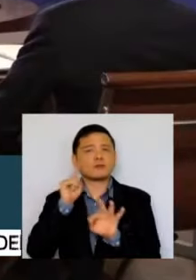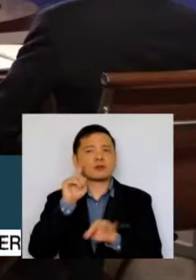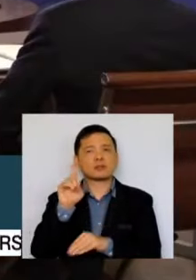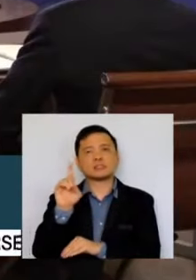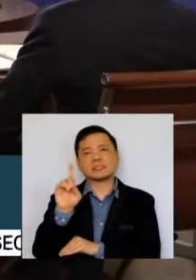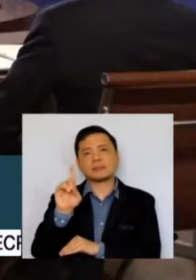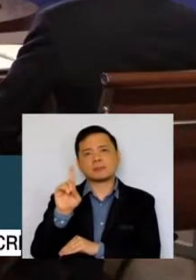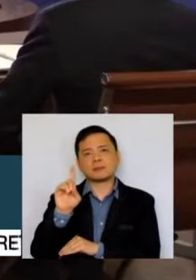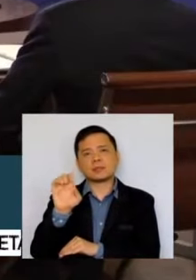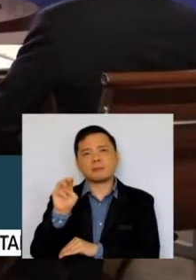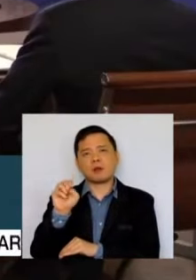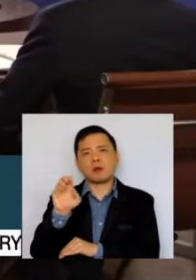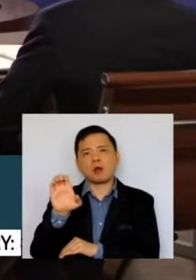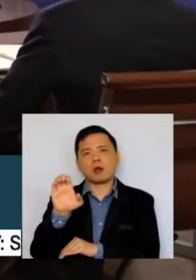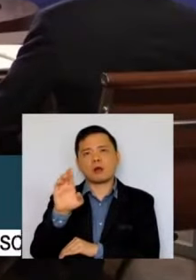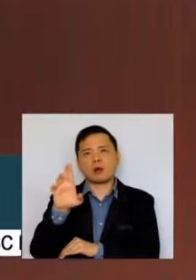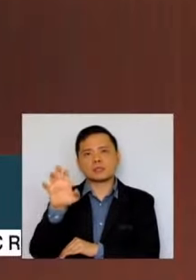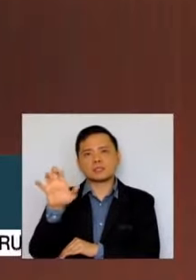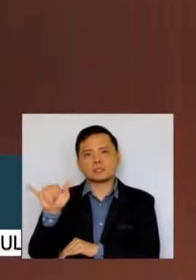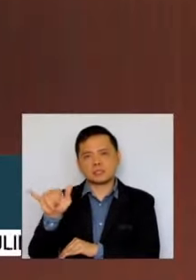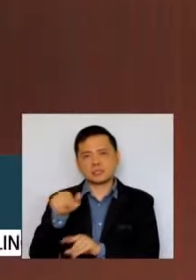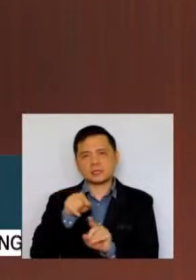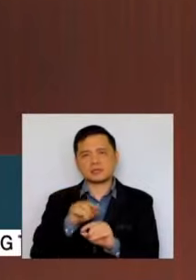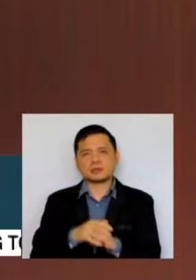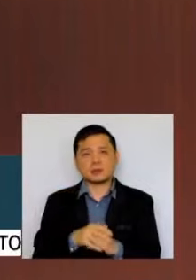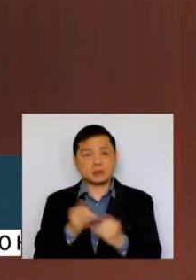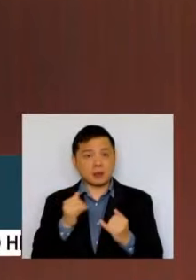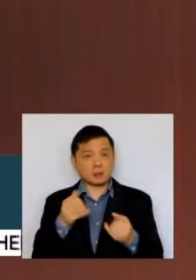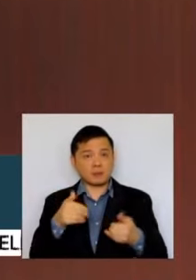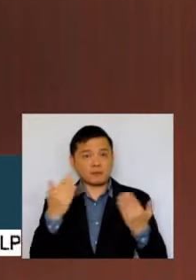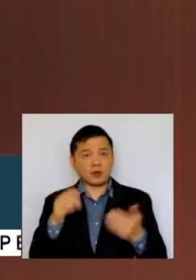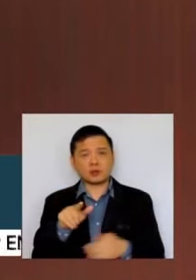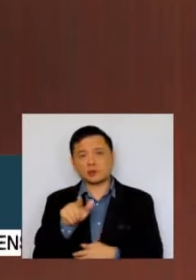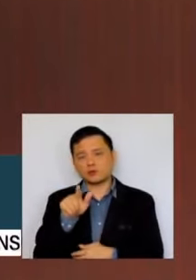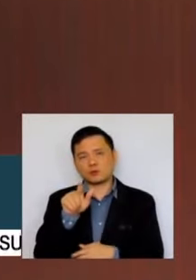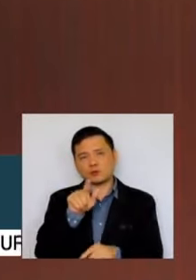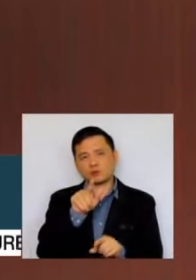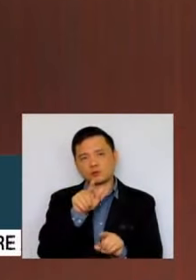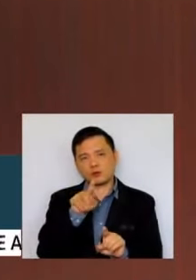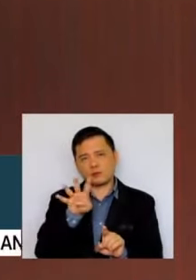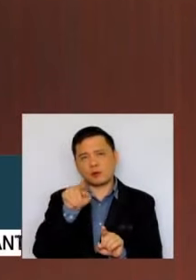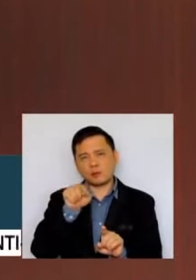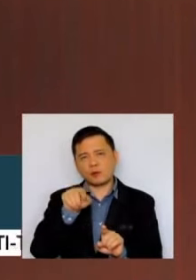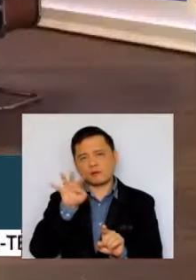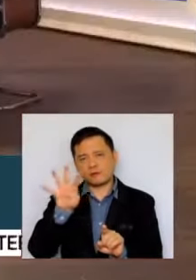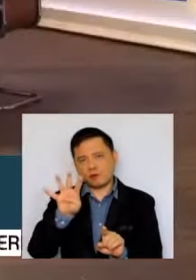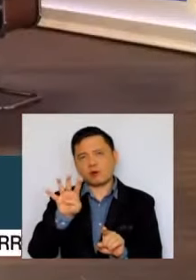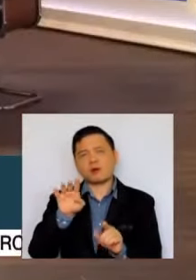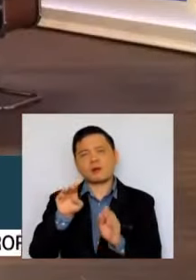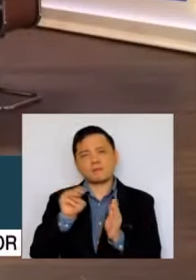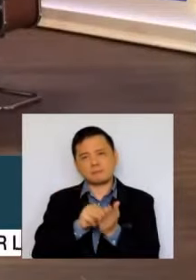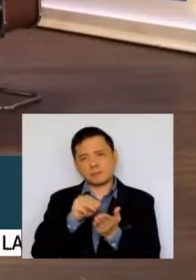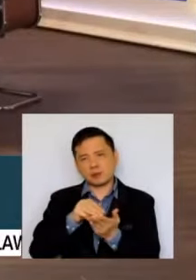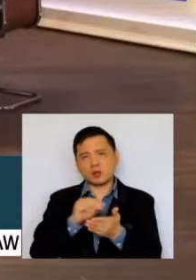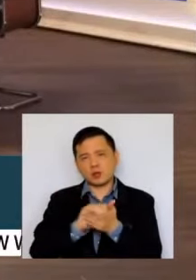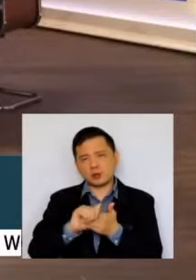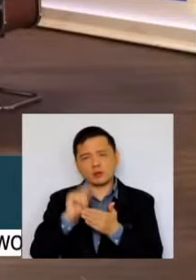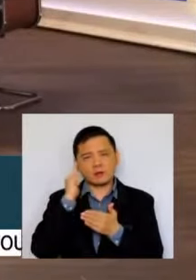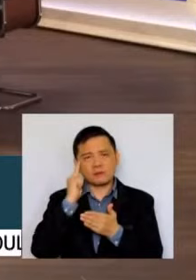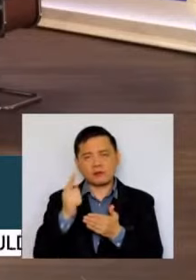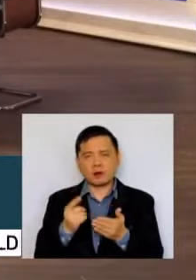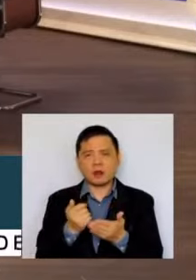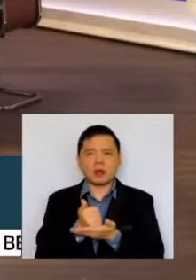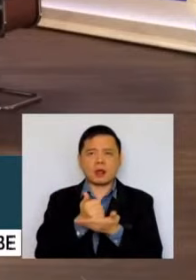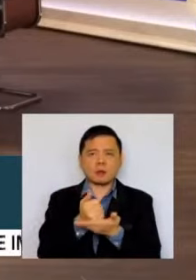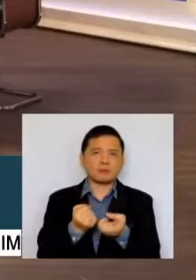to provide $424.4 million toward a new initiative to bolster democracy worldwide.